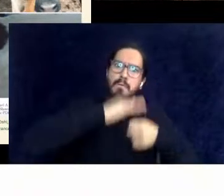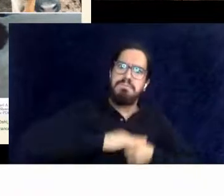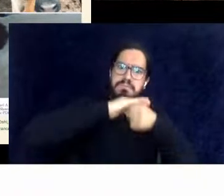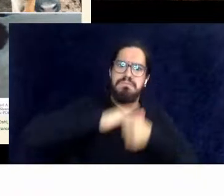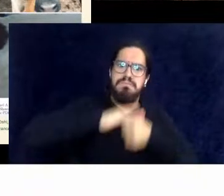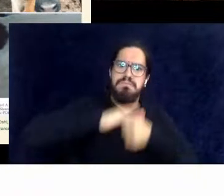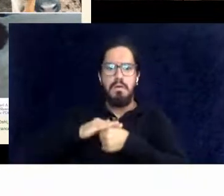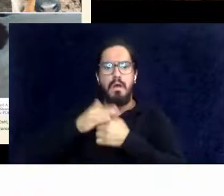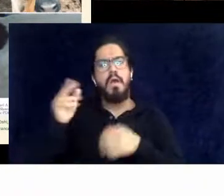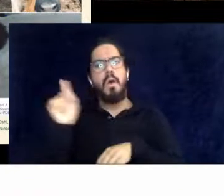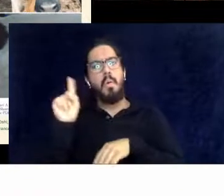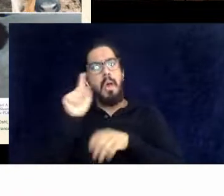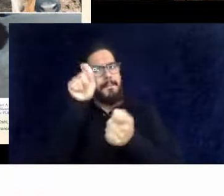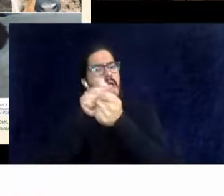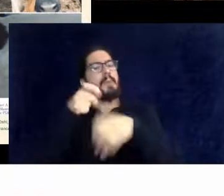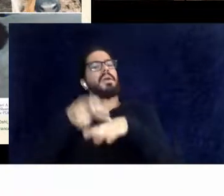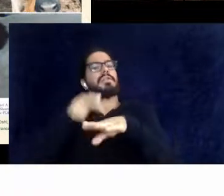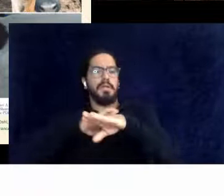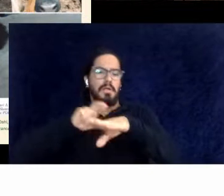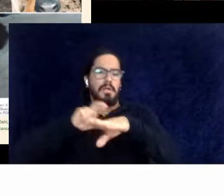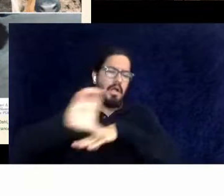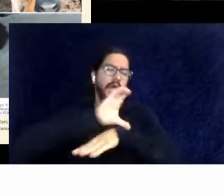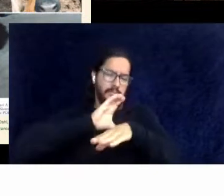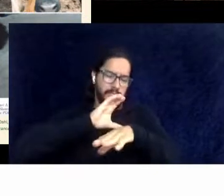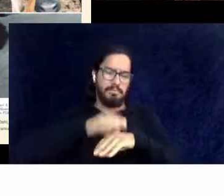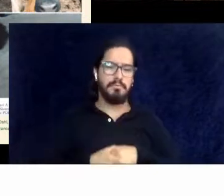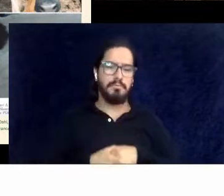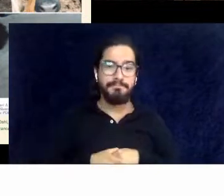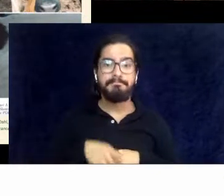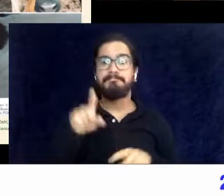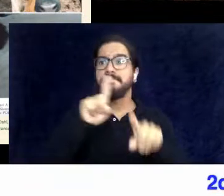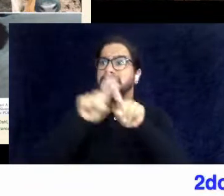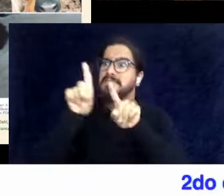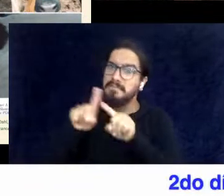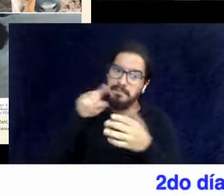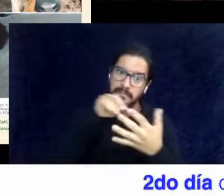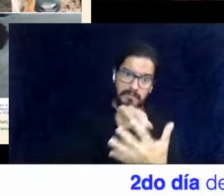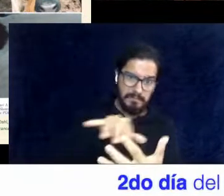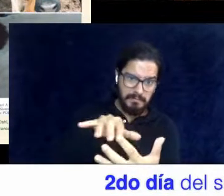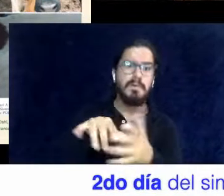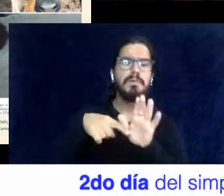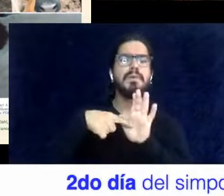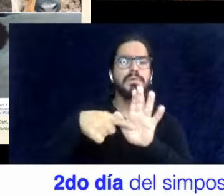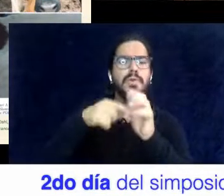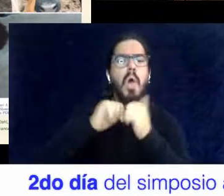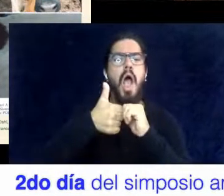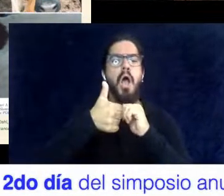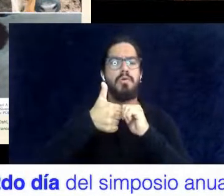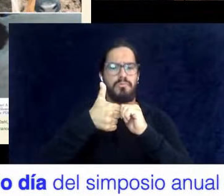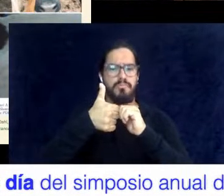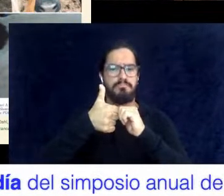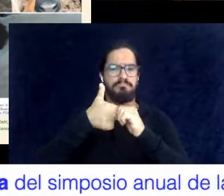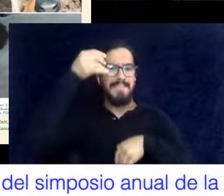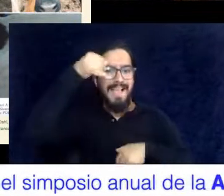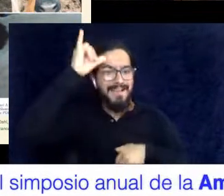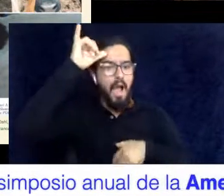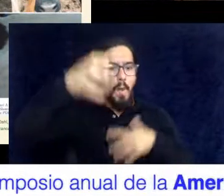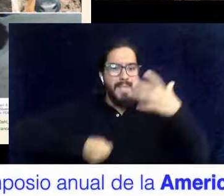Rico. Different studies have documented how heat stress affects both milk production and reproductive efficiency in